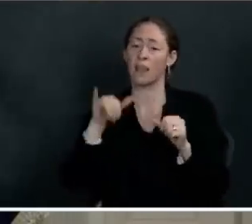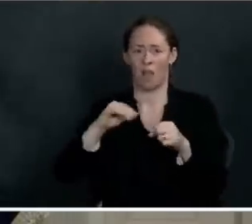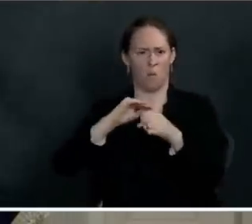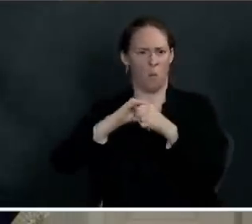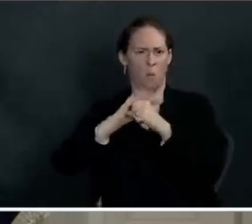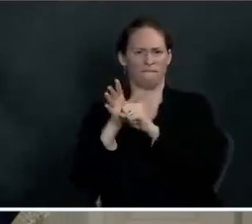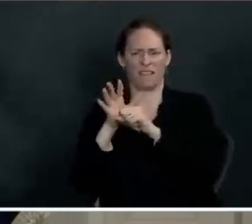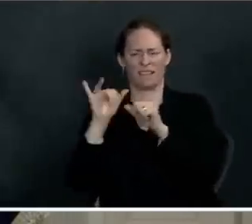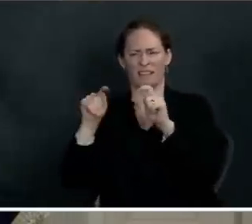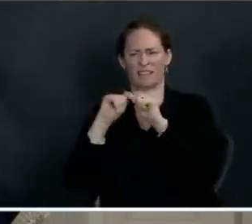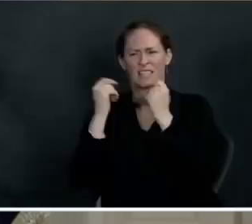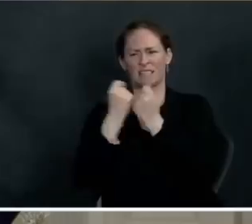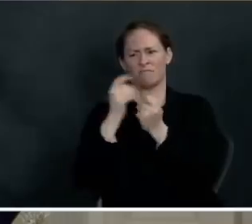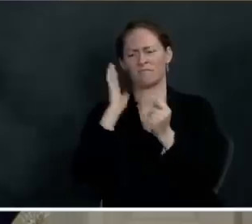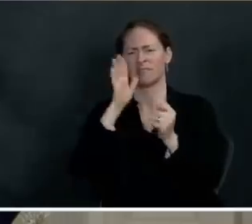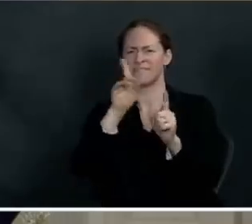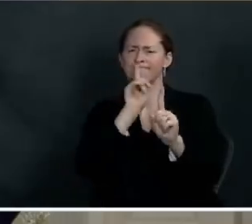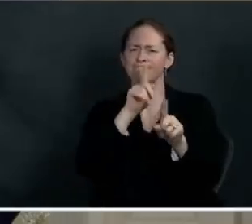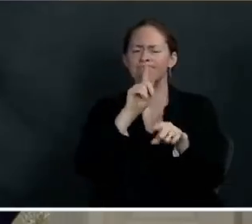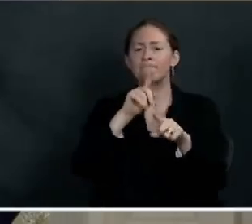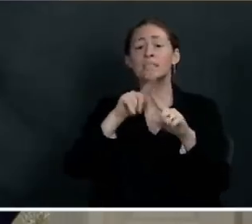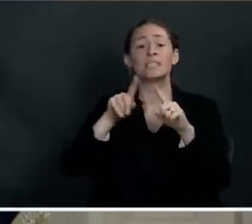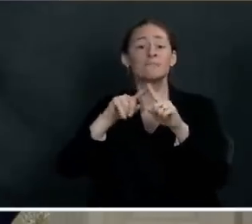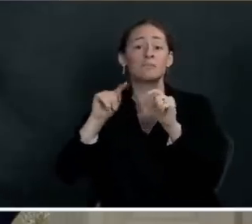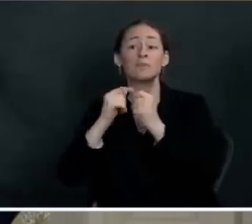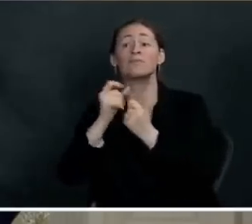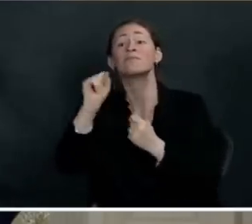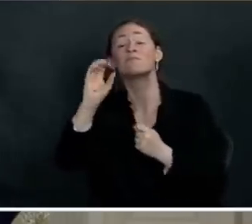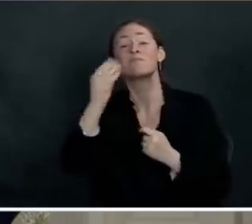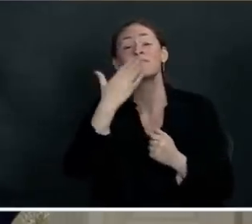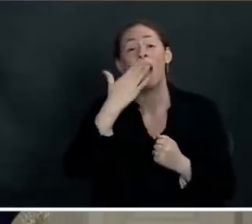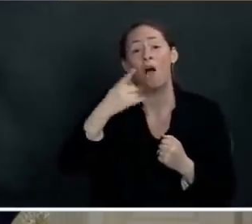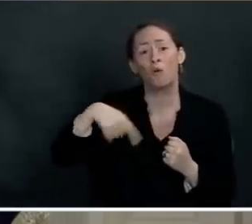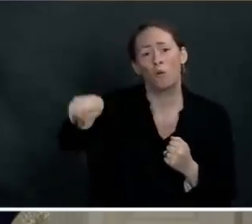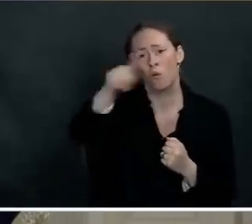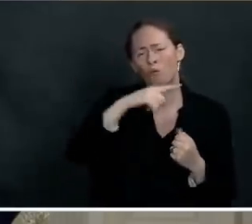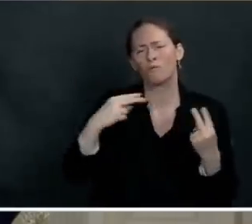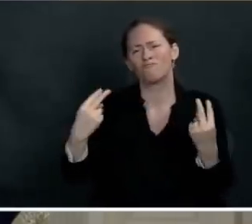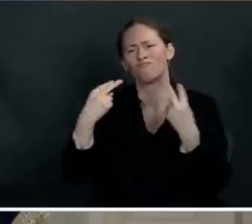your detailed questions. So thank you very much for your patience. Keep the